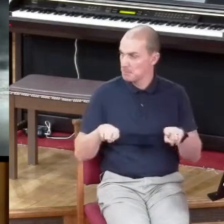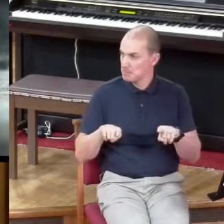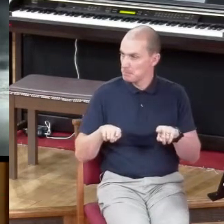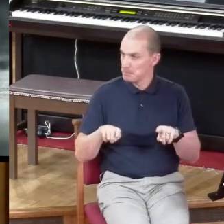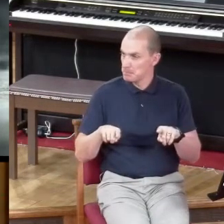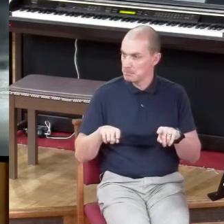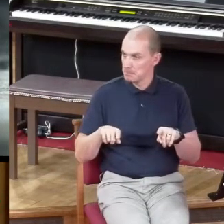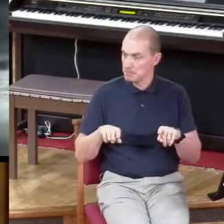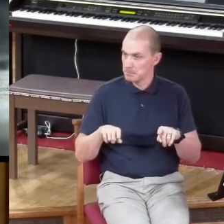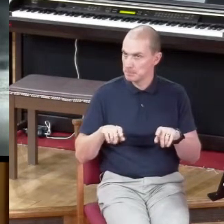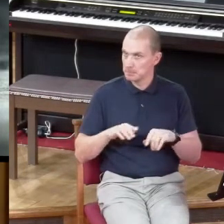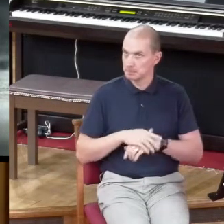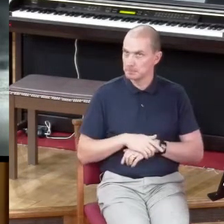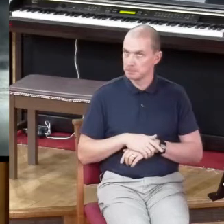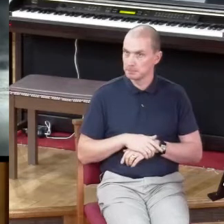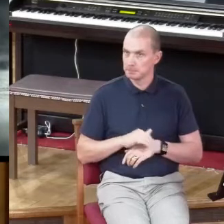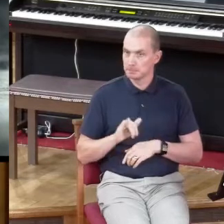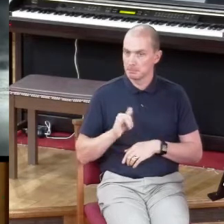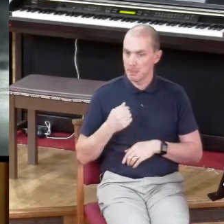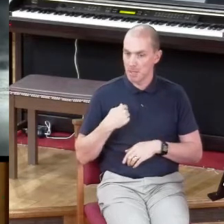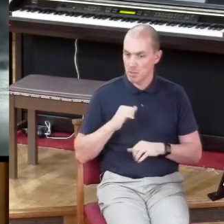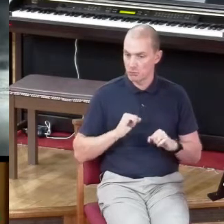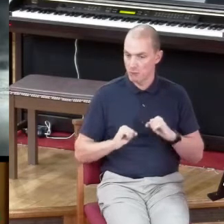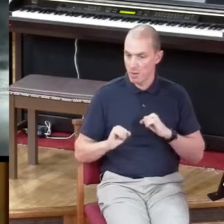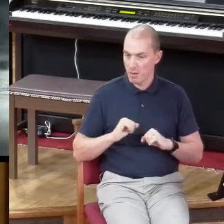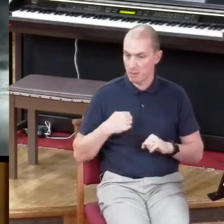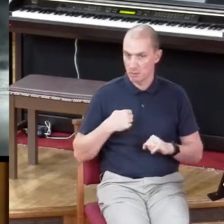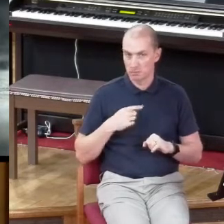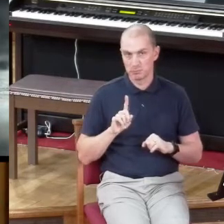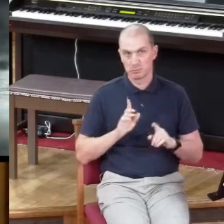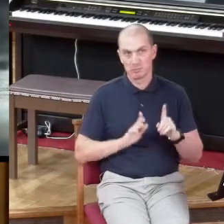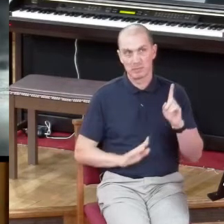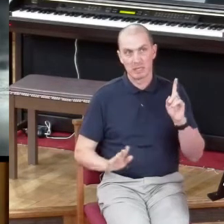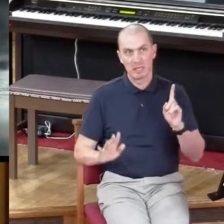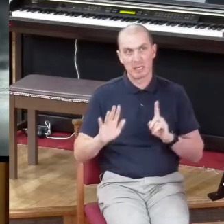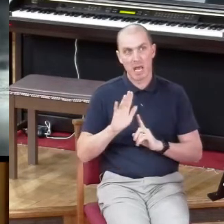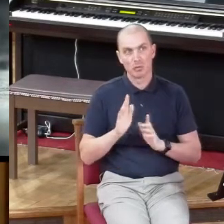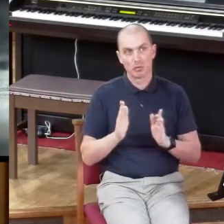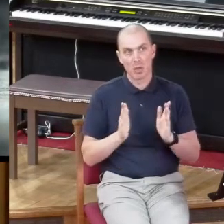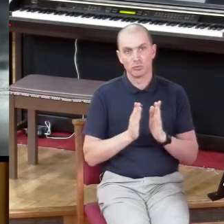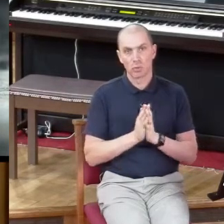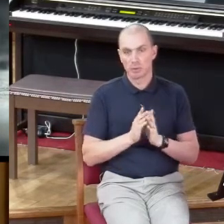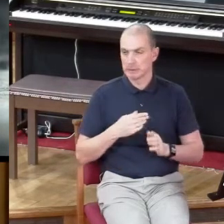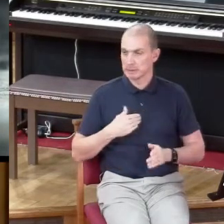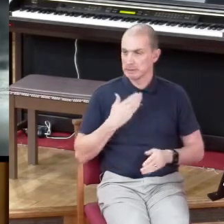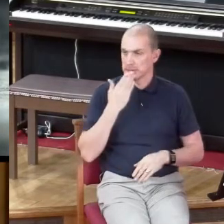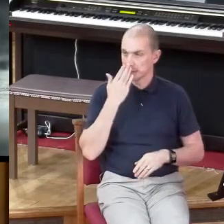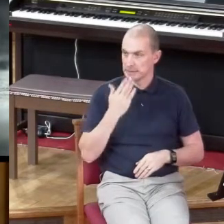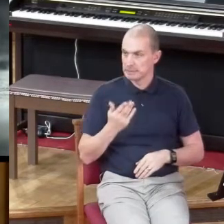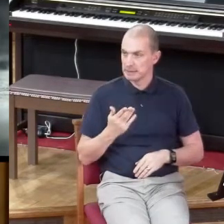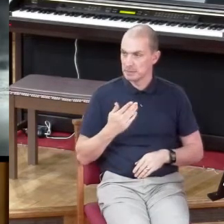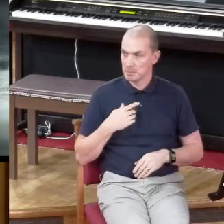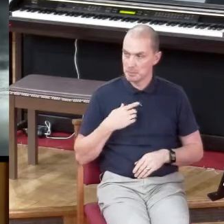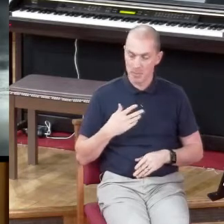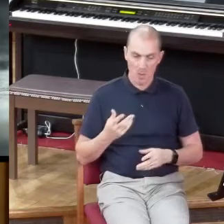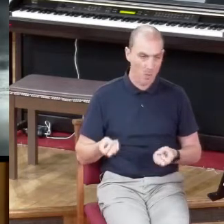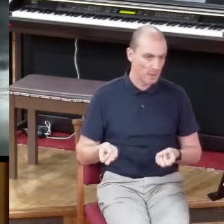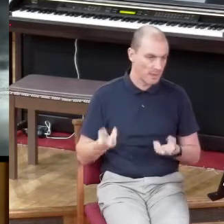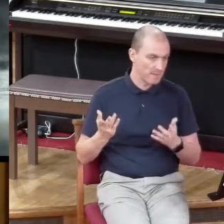It may be the thing that we struggle with is a national church that seems to compromise at every turn, and yet this church